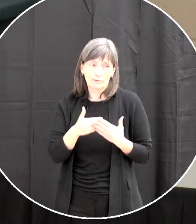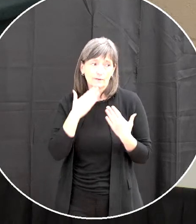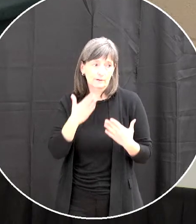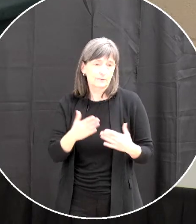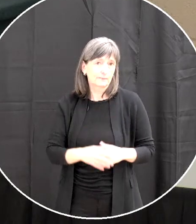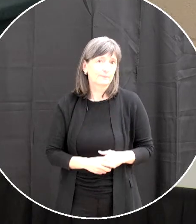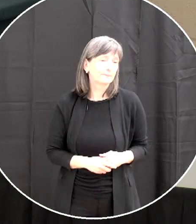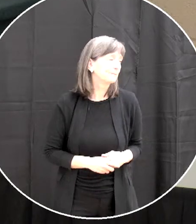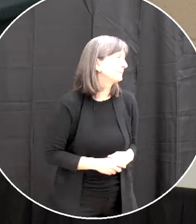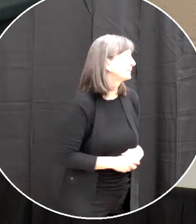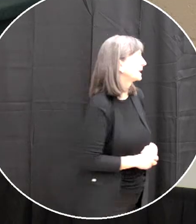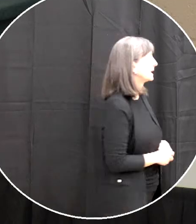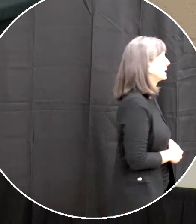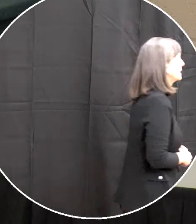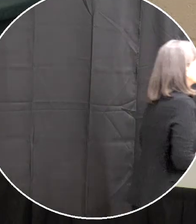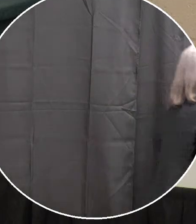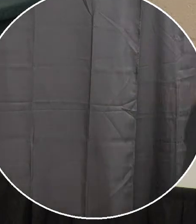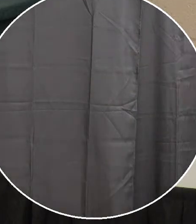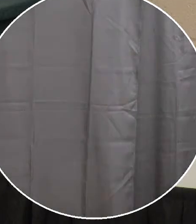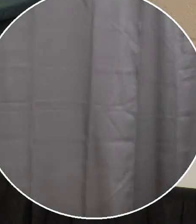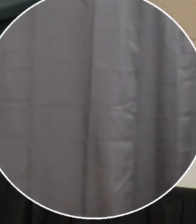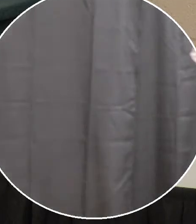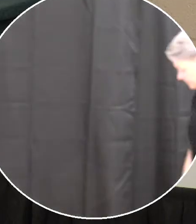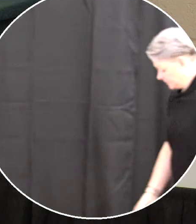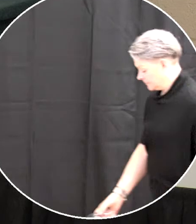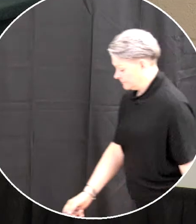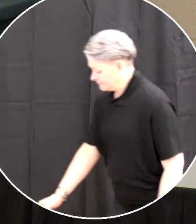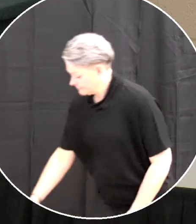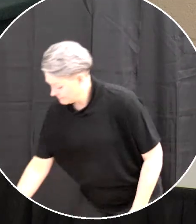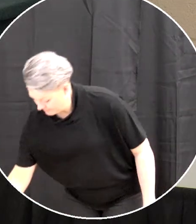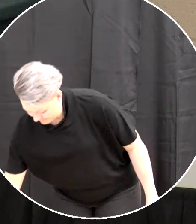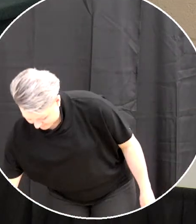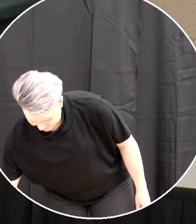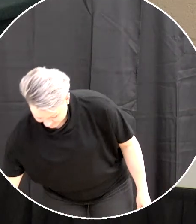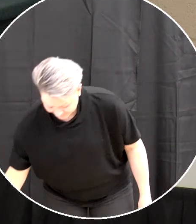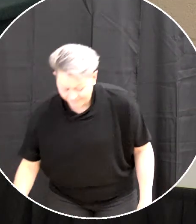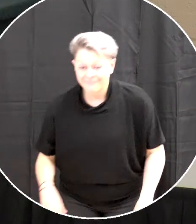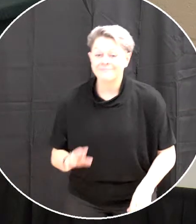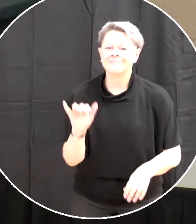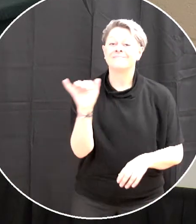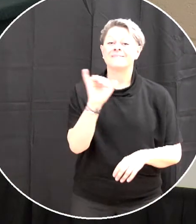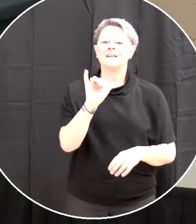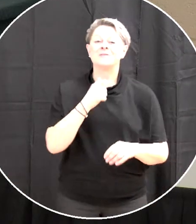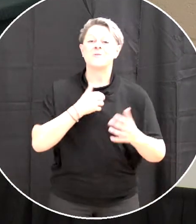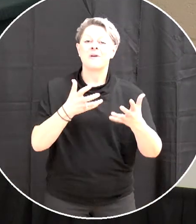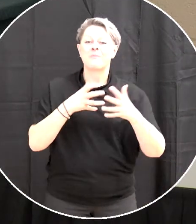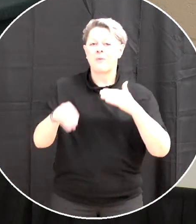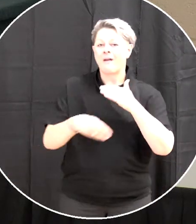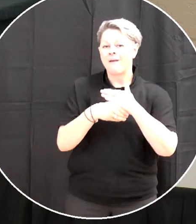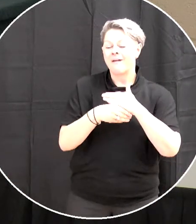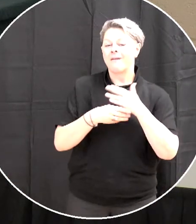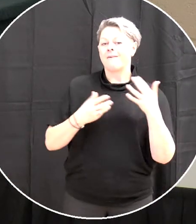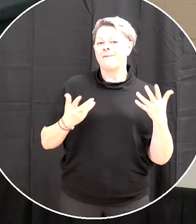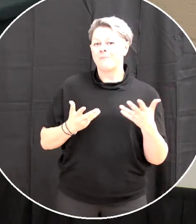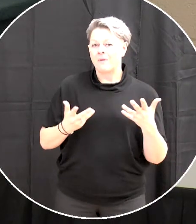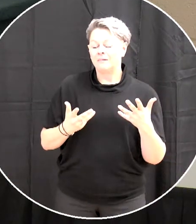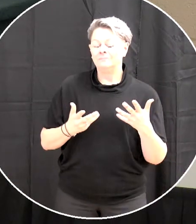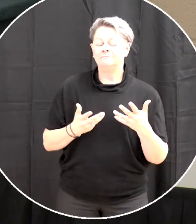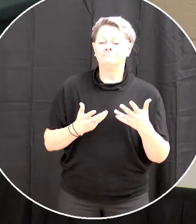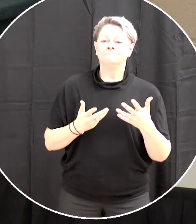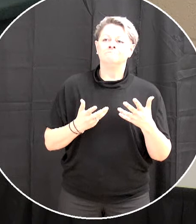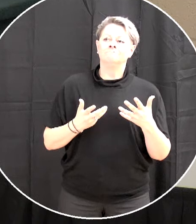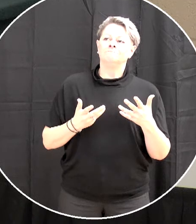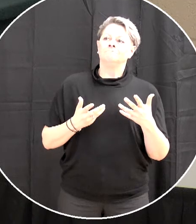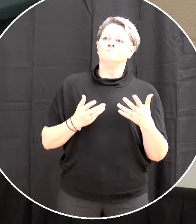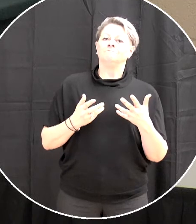I think I'm going to say it at this time as well, because it's in the same vein, and Tony did allude to it within the administrative staff point of view.